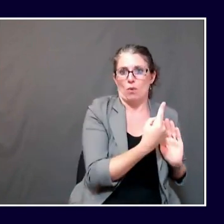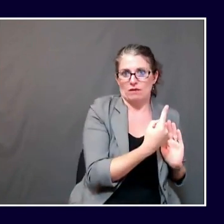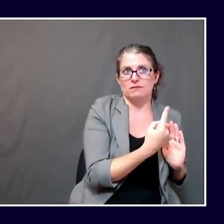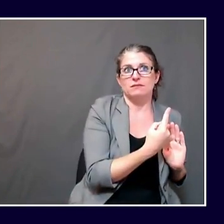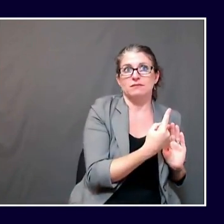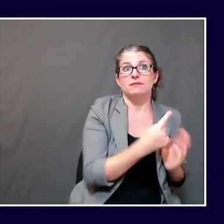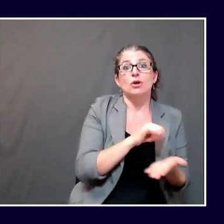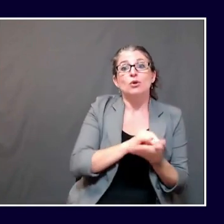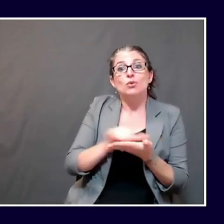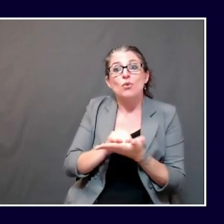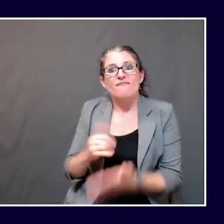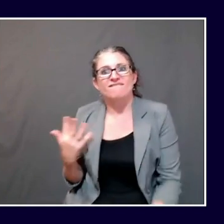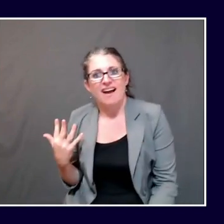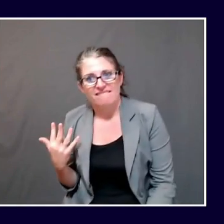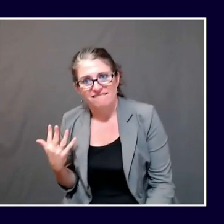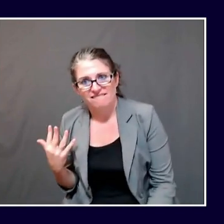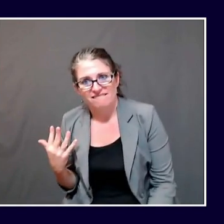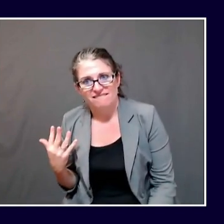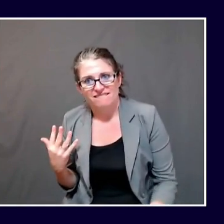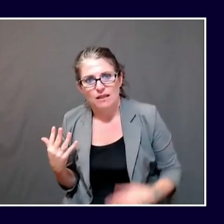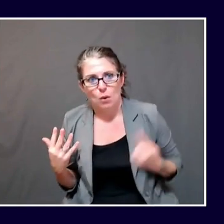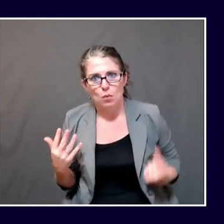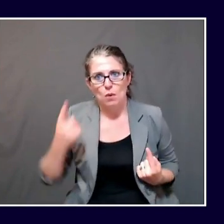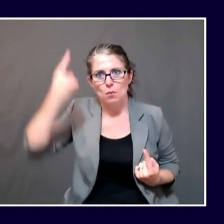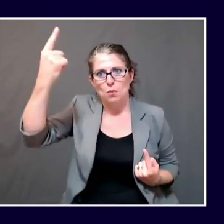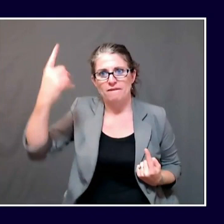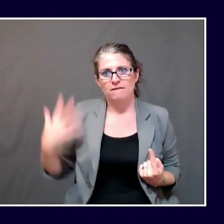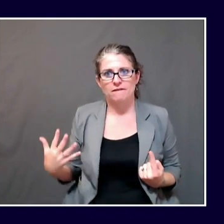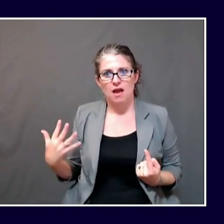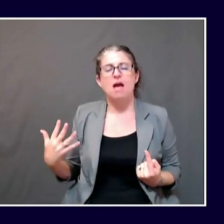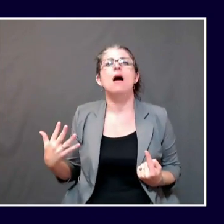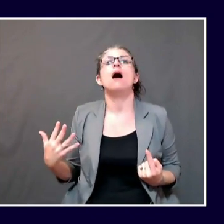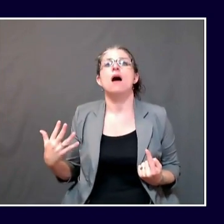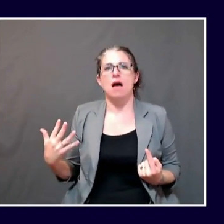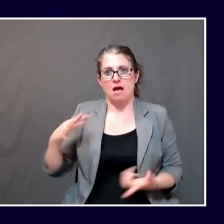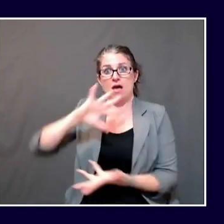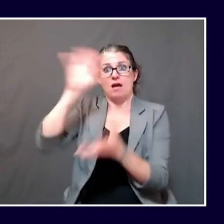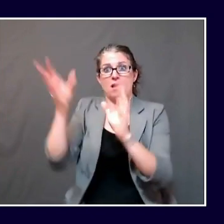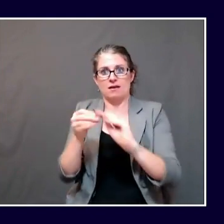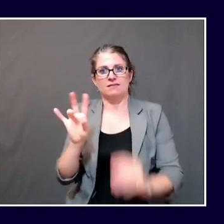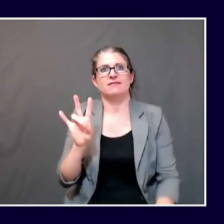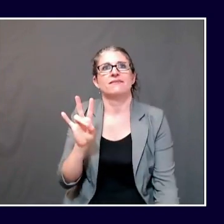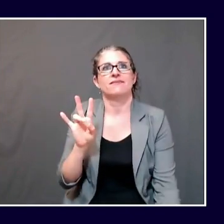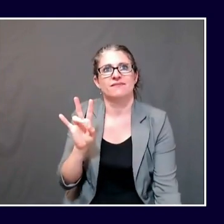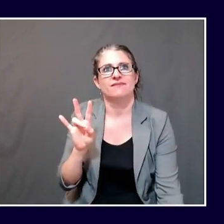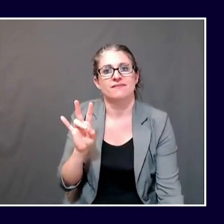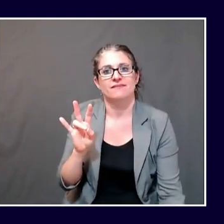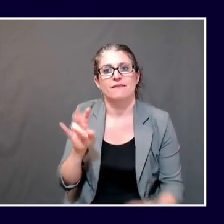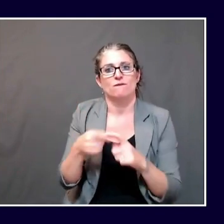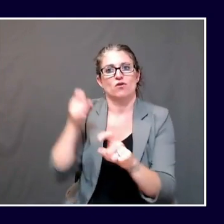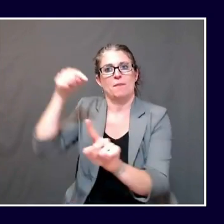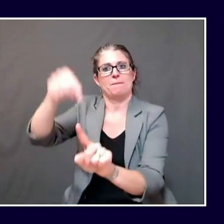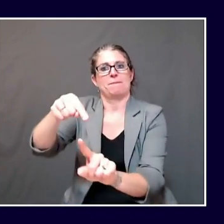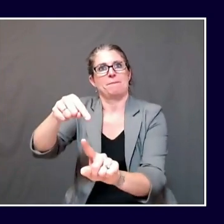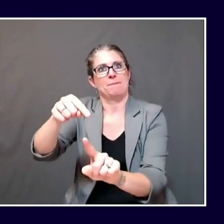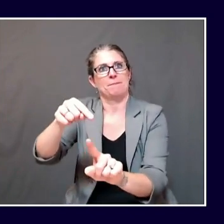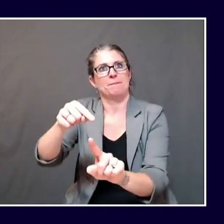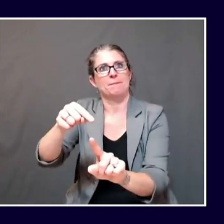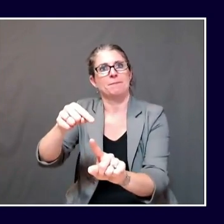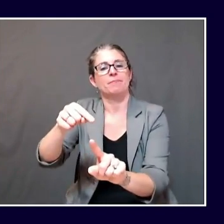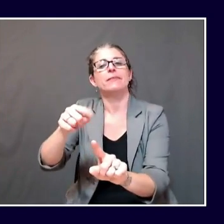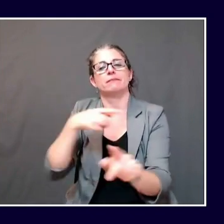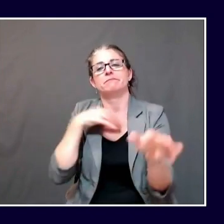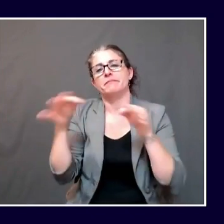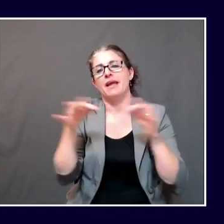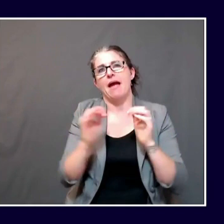The reason I mention this is that this is an example of that sort of proactive testing. Individuals had been screened,